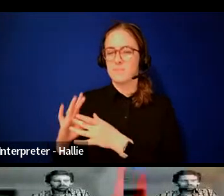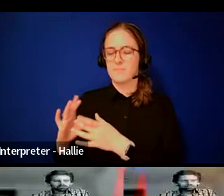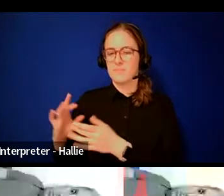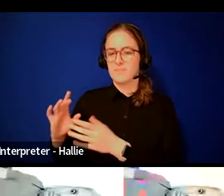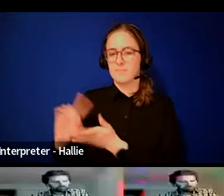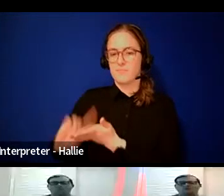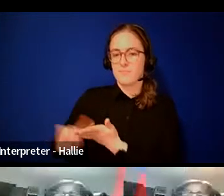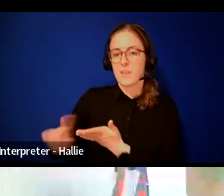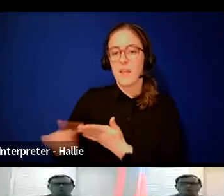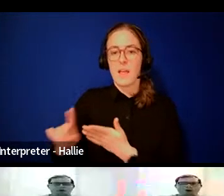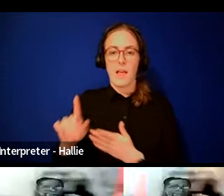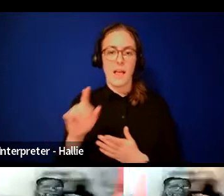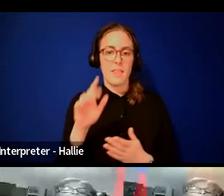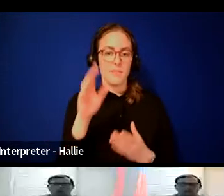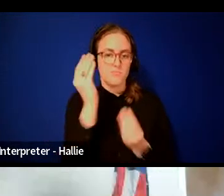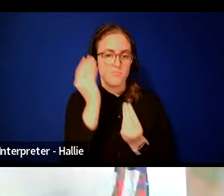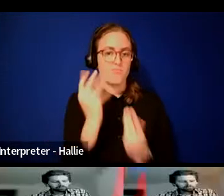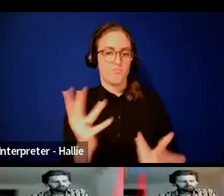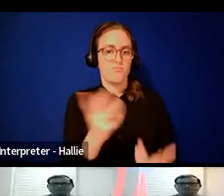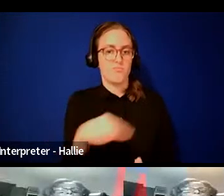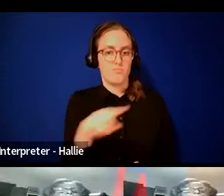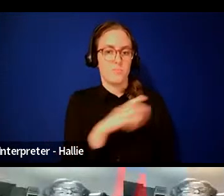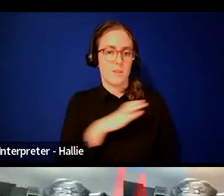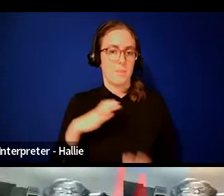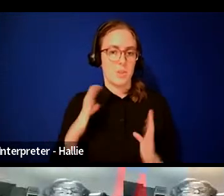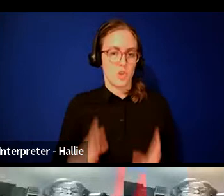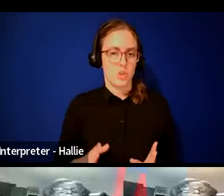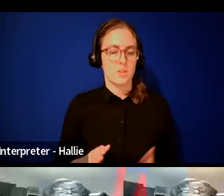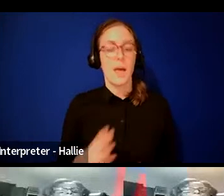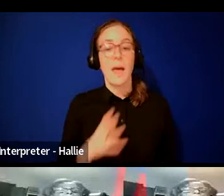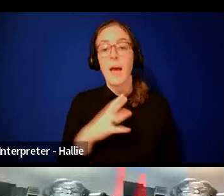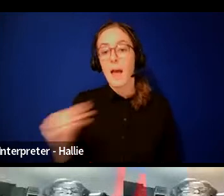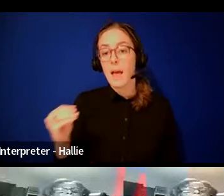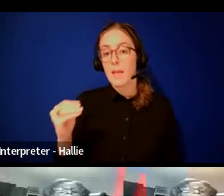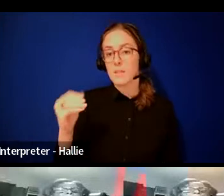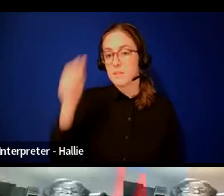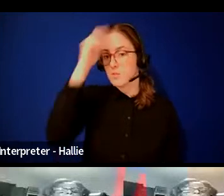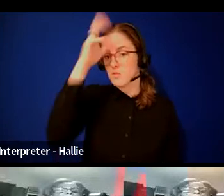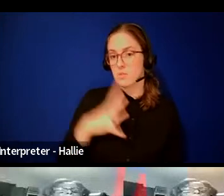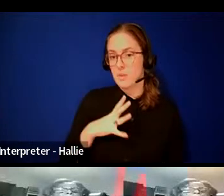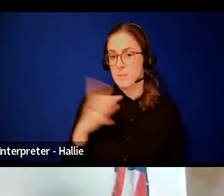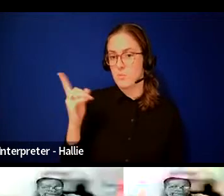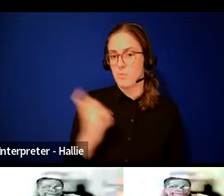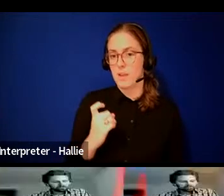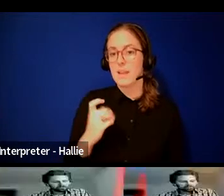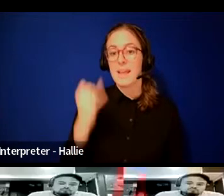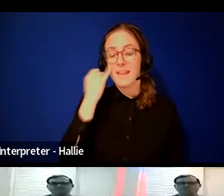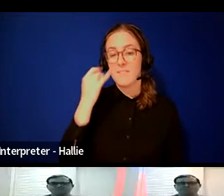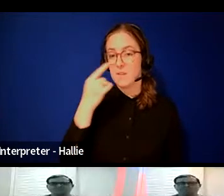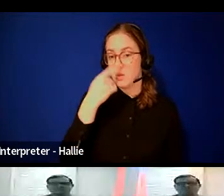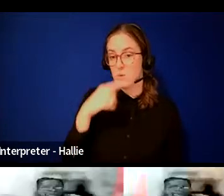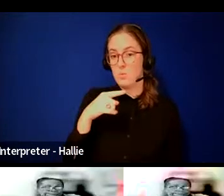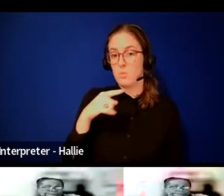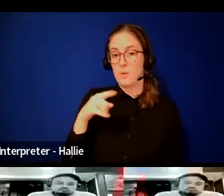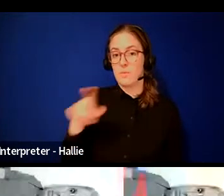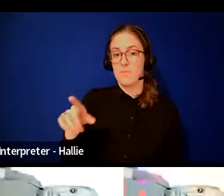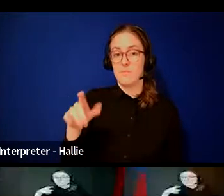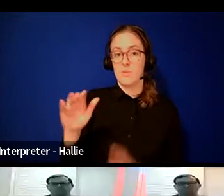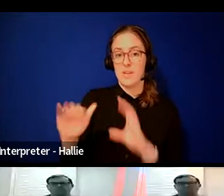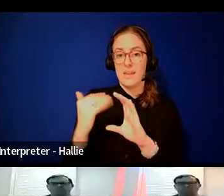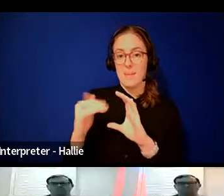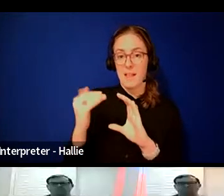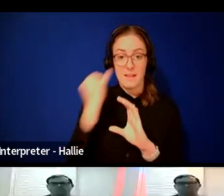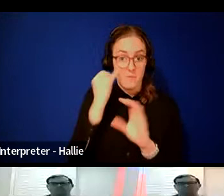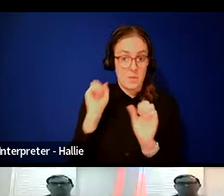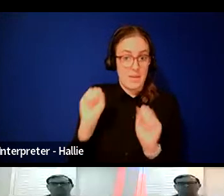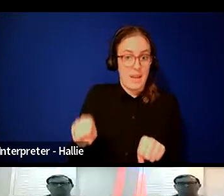Commissioner, commissioners, and I will also, the gentleman, if you drop your email in the, if it's